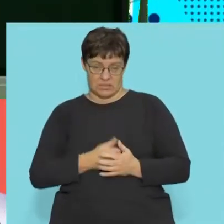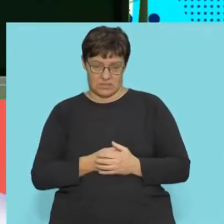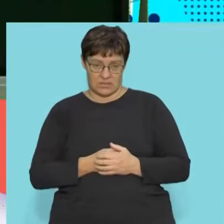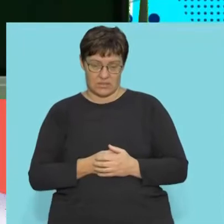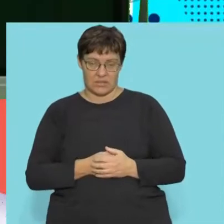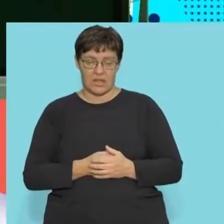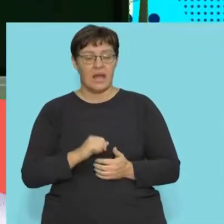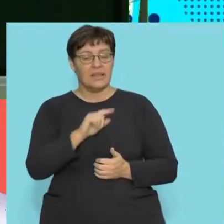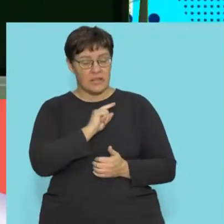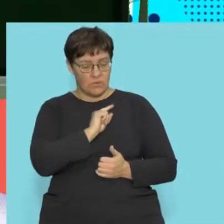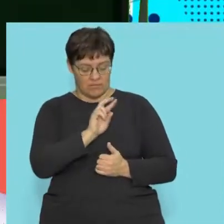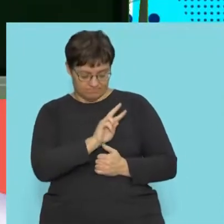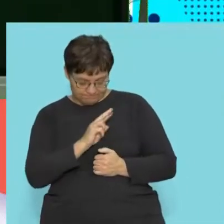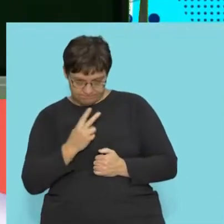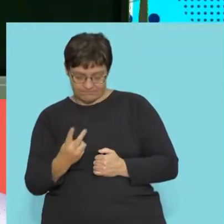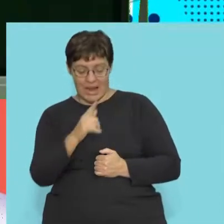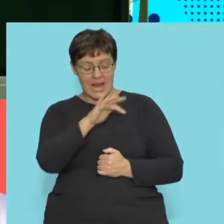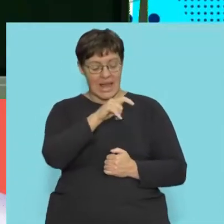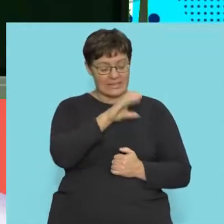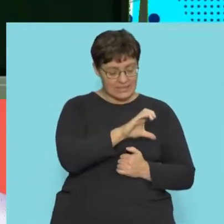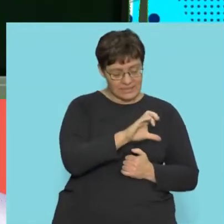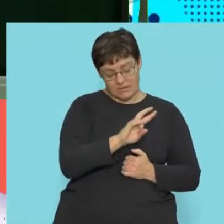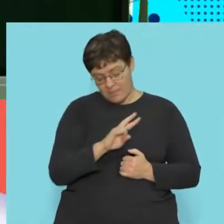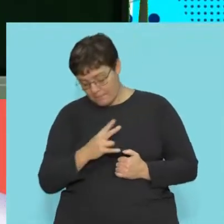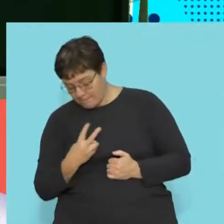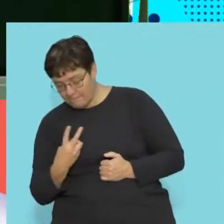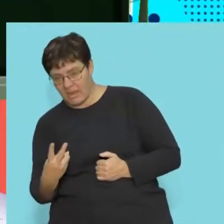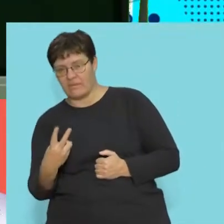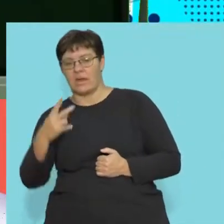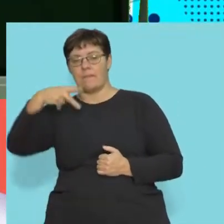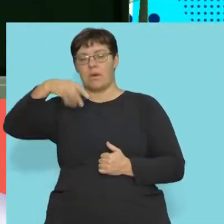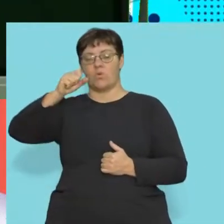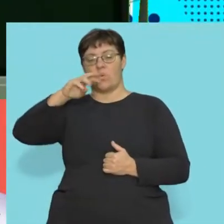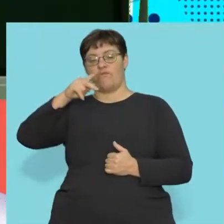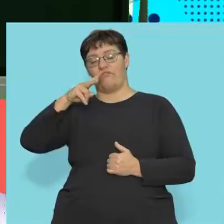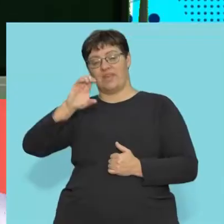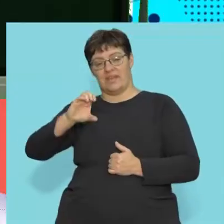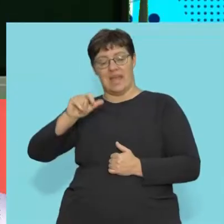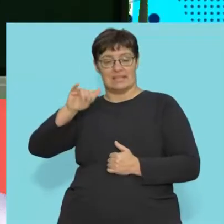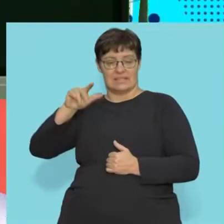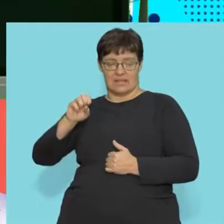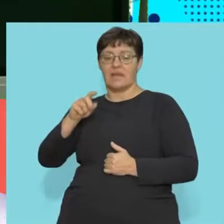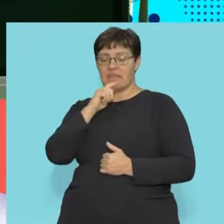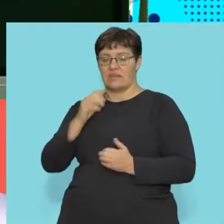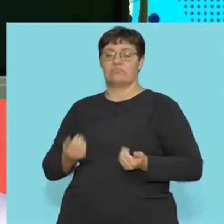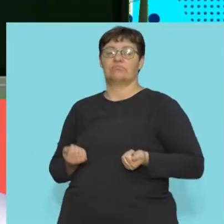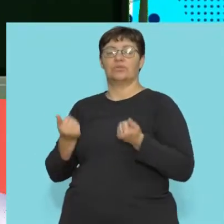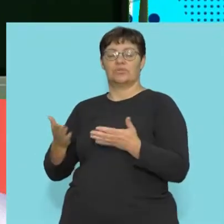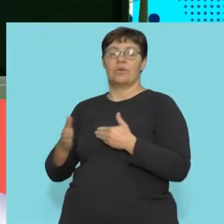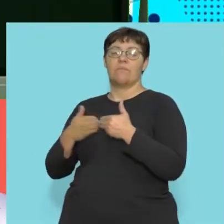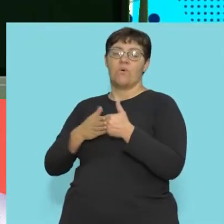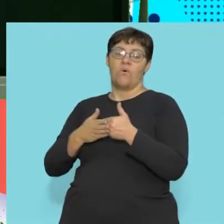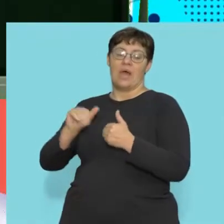and therefore converting that lactic acid back into pyruvic acid, which then can be used to